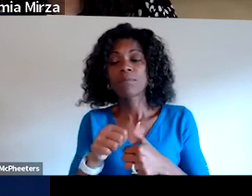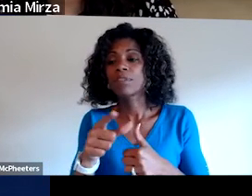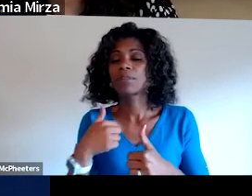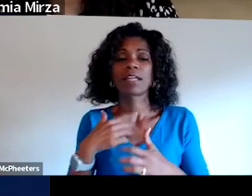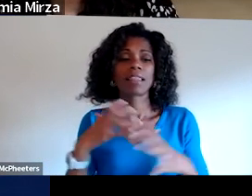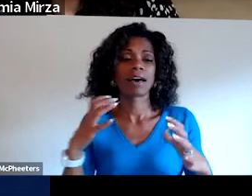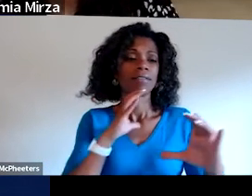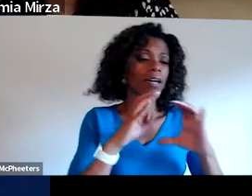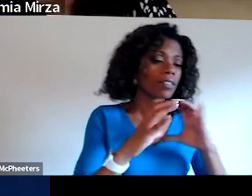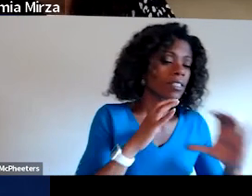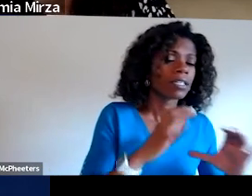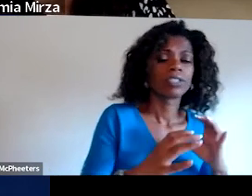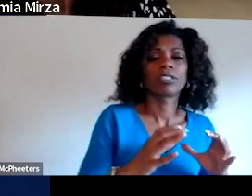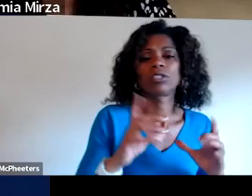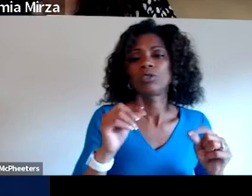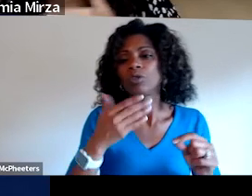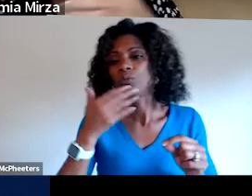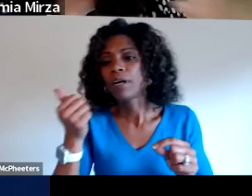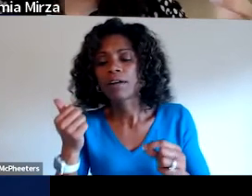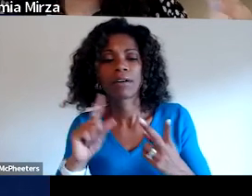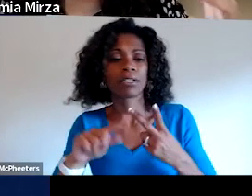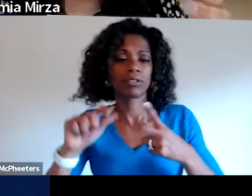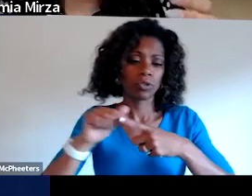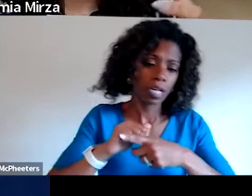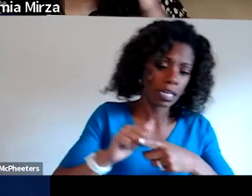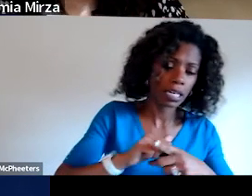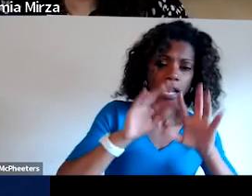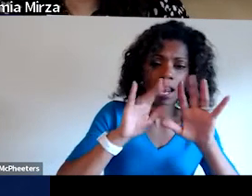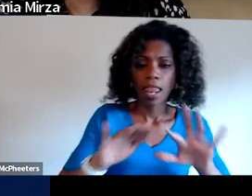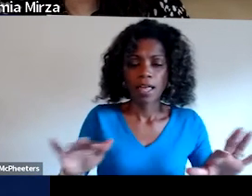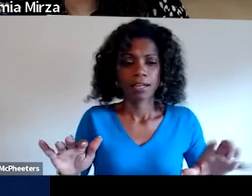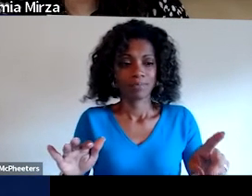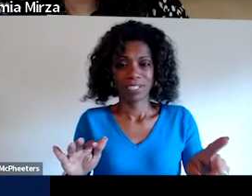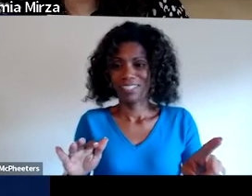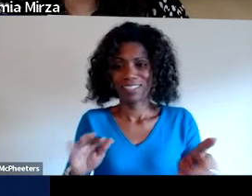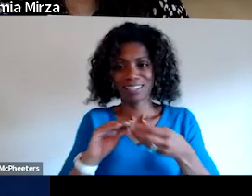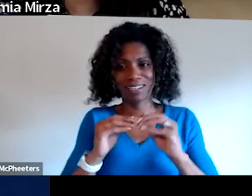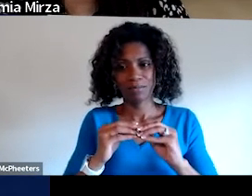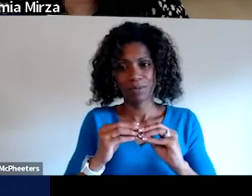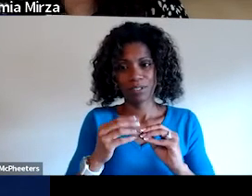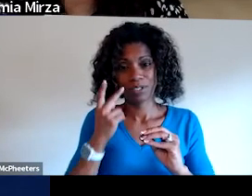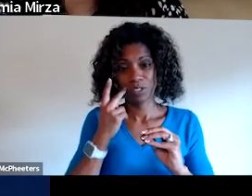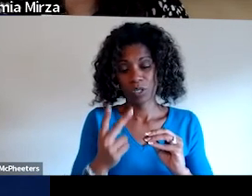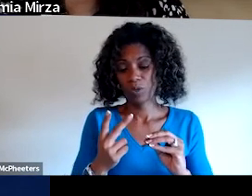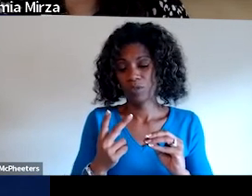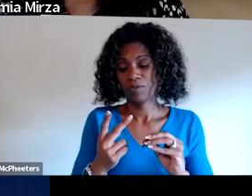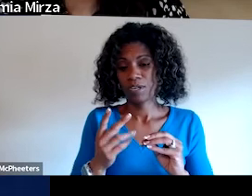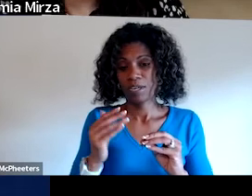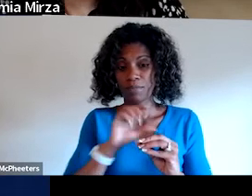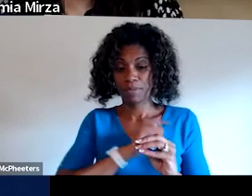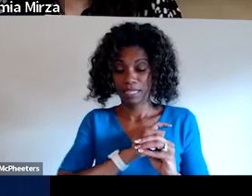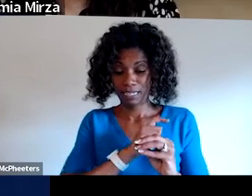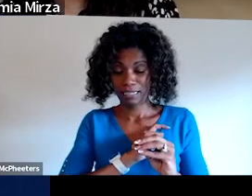lot of sentiment and work done, it still hasn't, both from the police injustice, which spurred